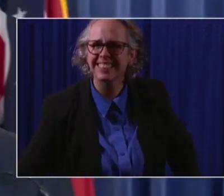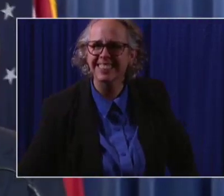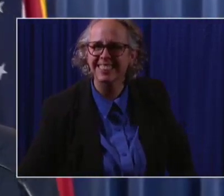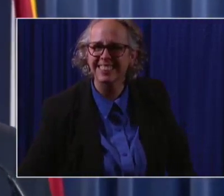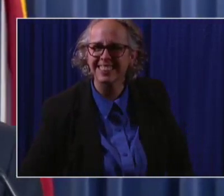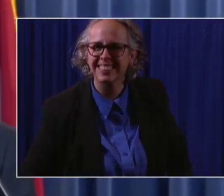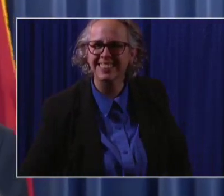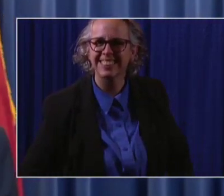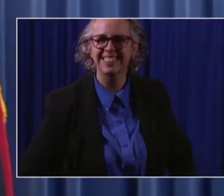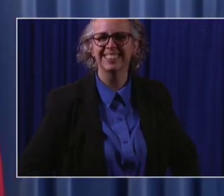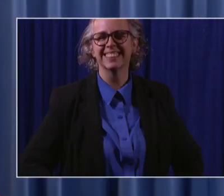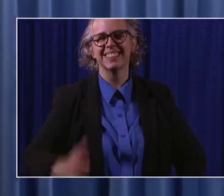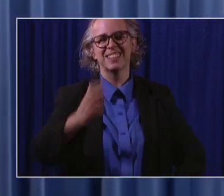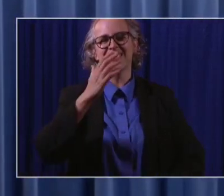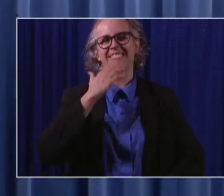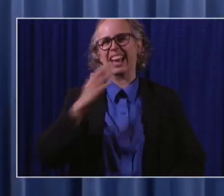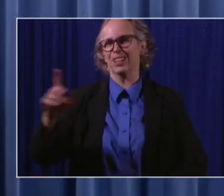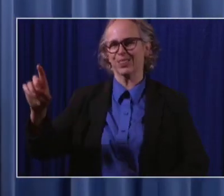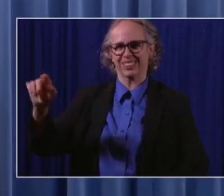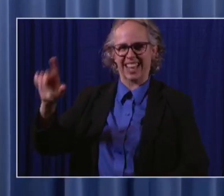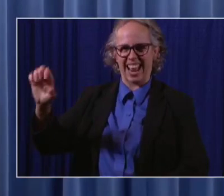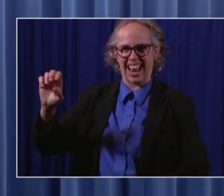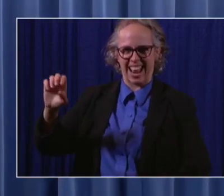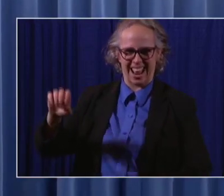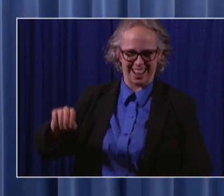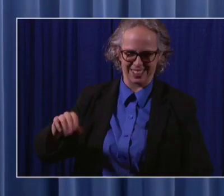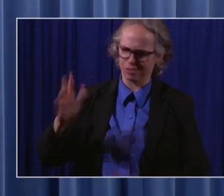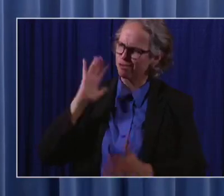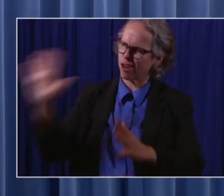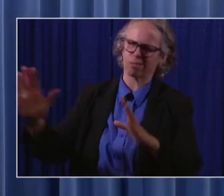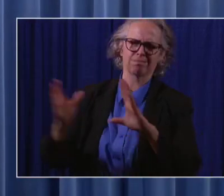Well, thanks to Dale for that good message. We